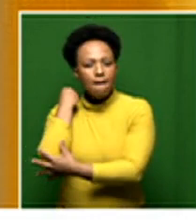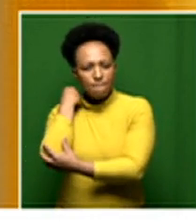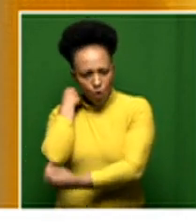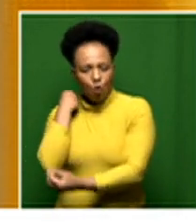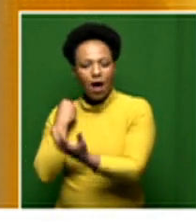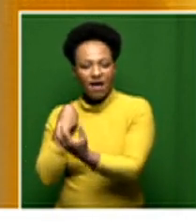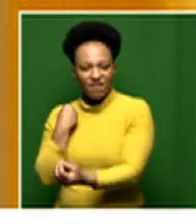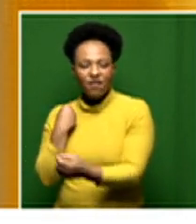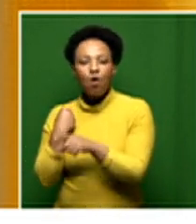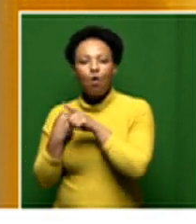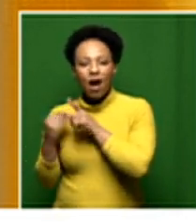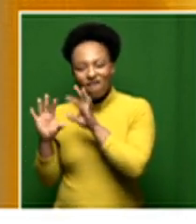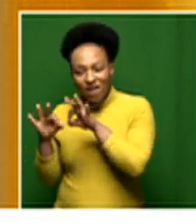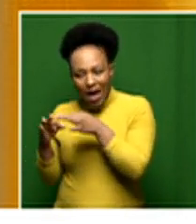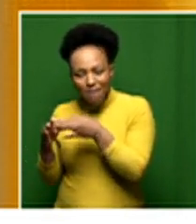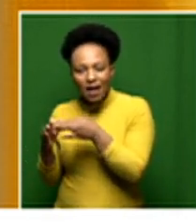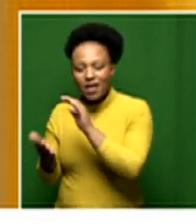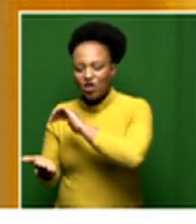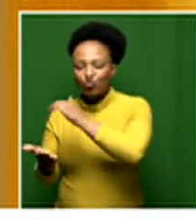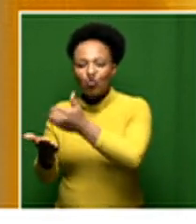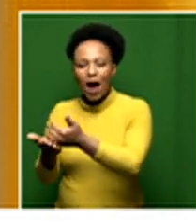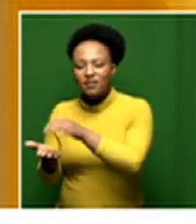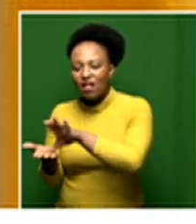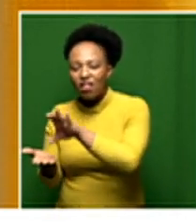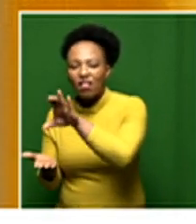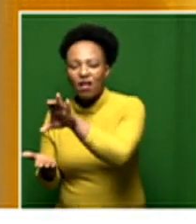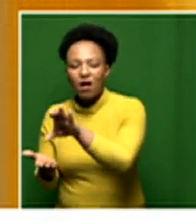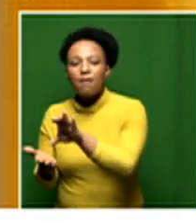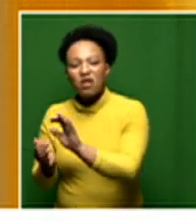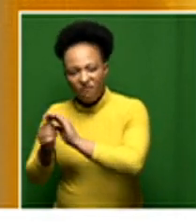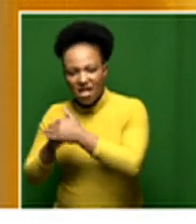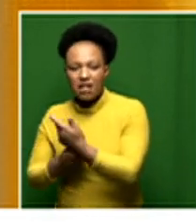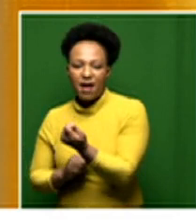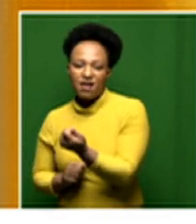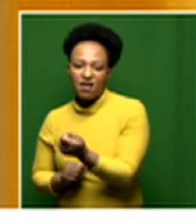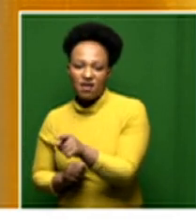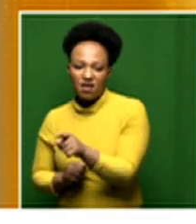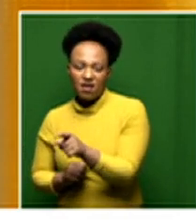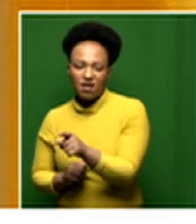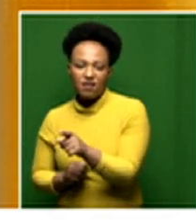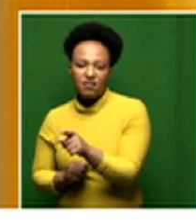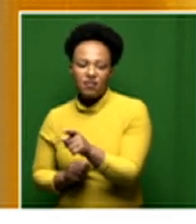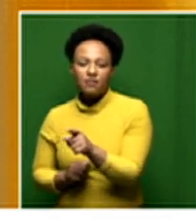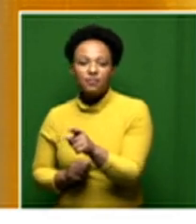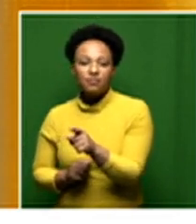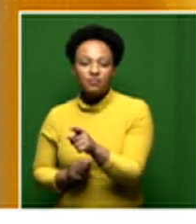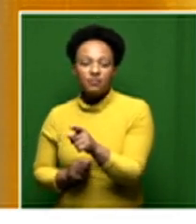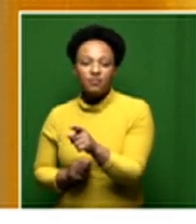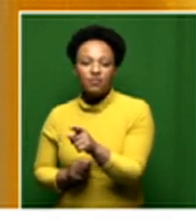because the money goes into a family trust account or other ways of hiding the money. So essentially it can